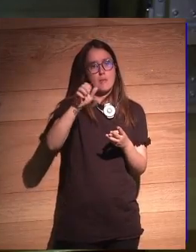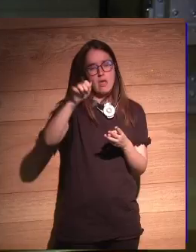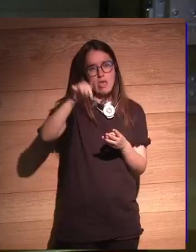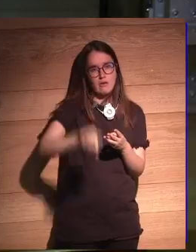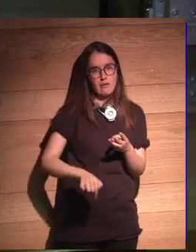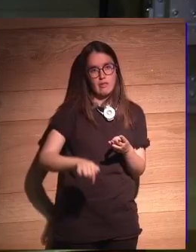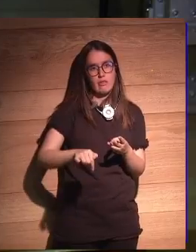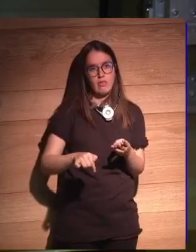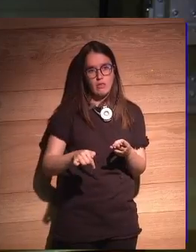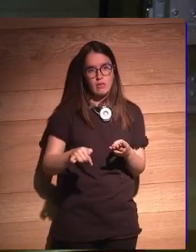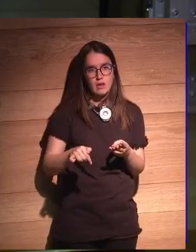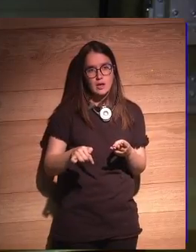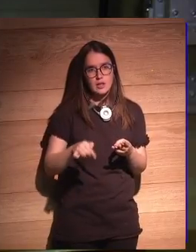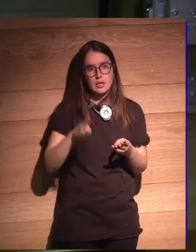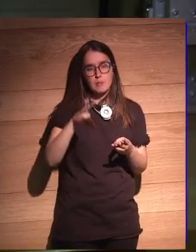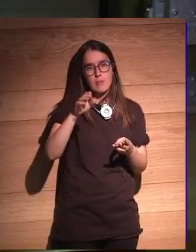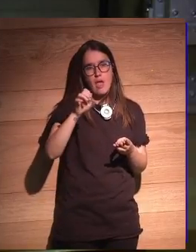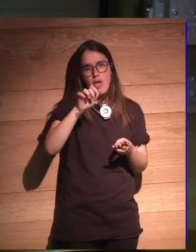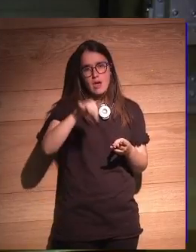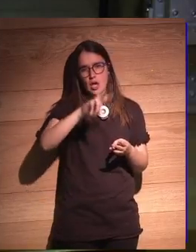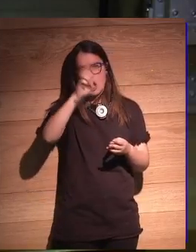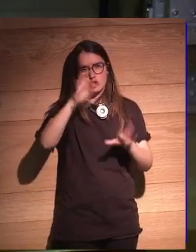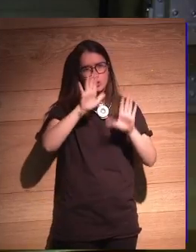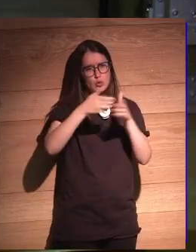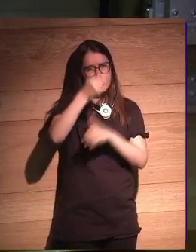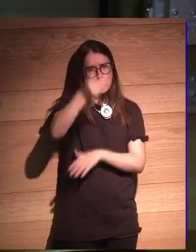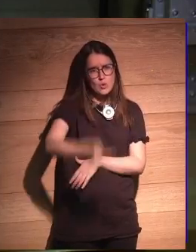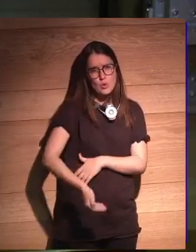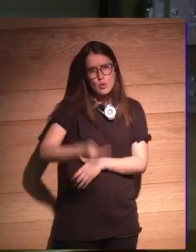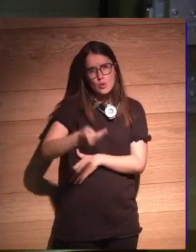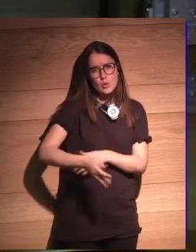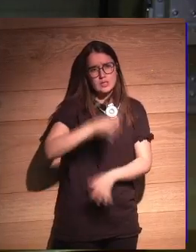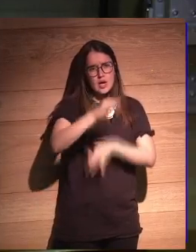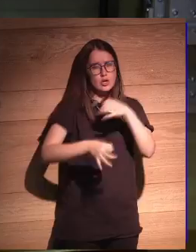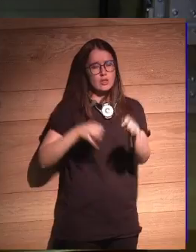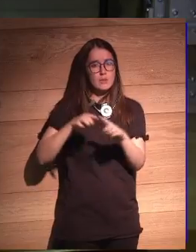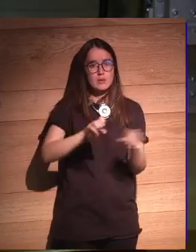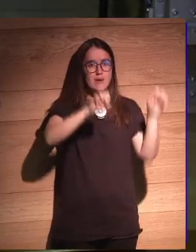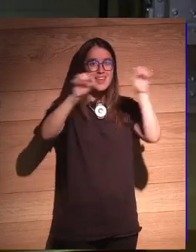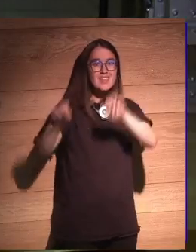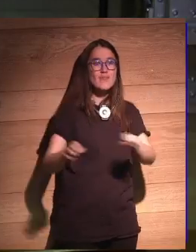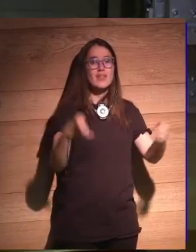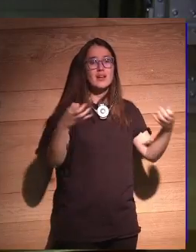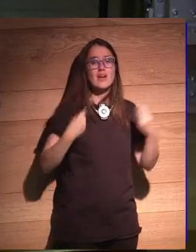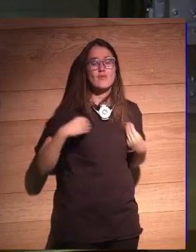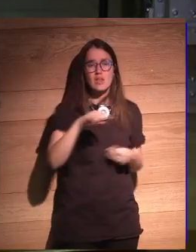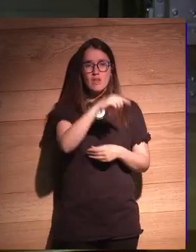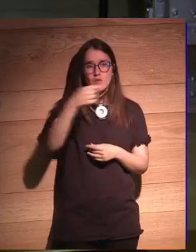These are the groups that are organizing in defense of housing. These are the groups that are trying to defend housing as lived social